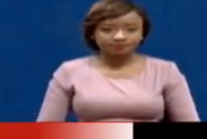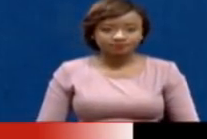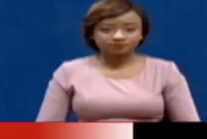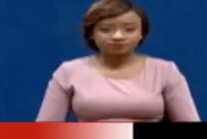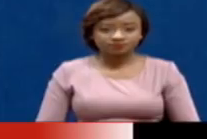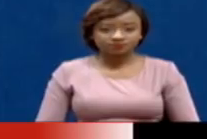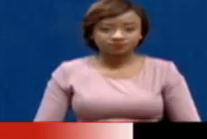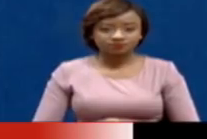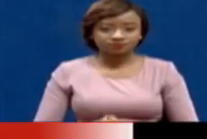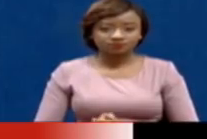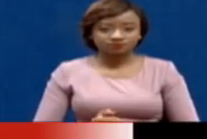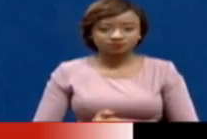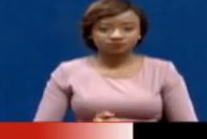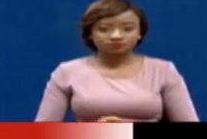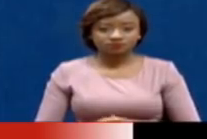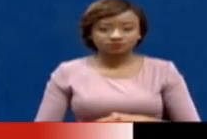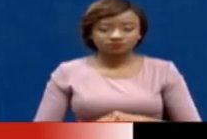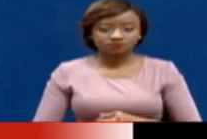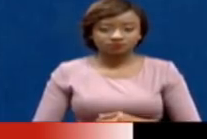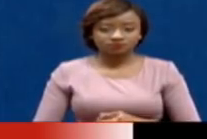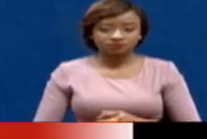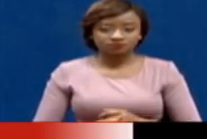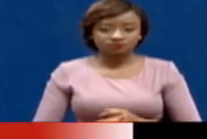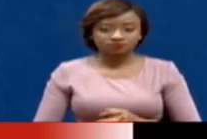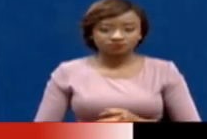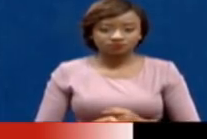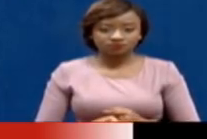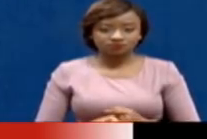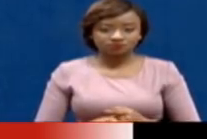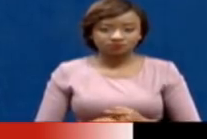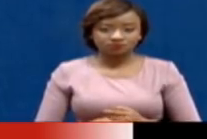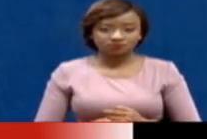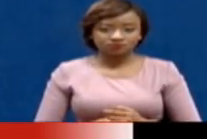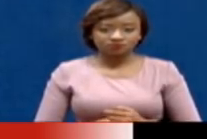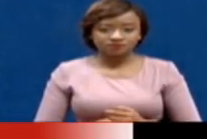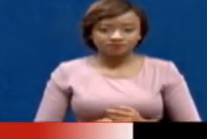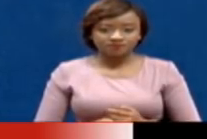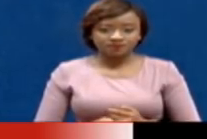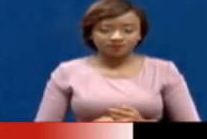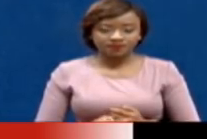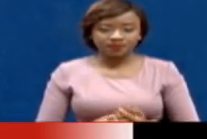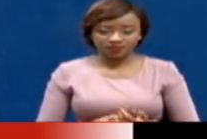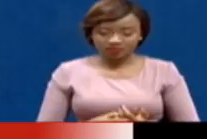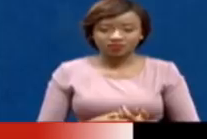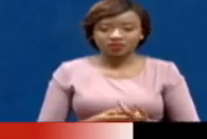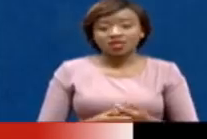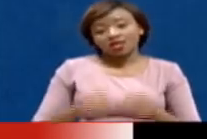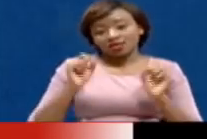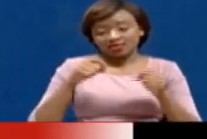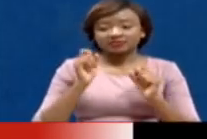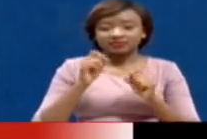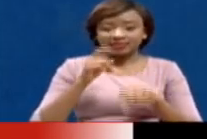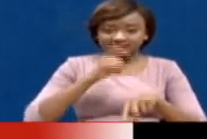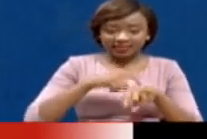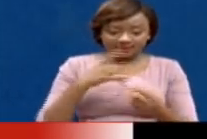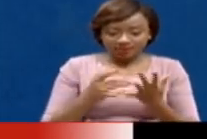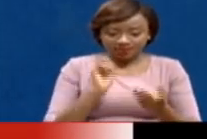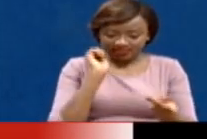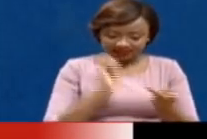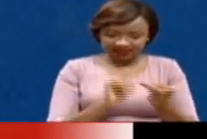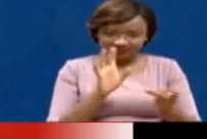After having tested negative, yes, there's a possibility with the proper risk communication and proper assessment, it